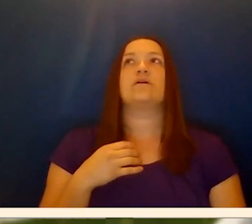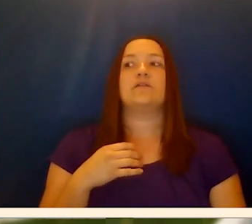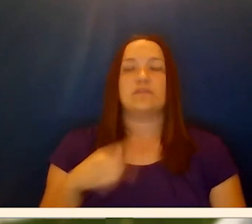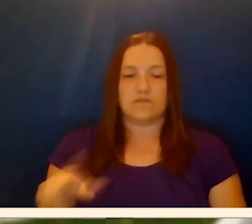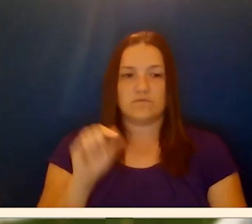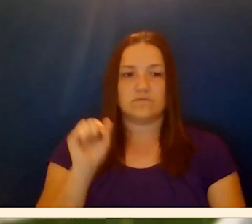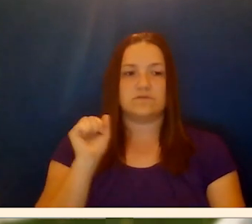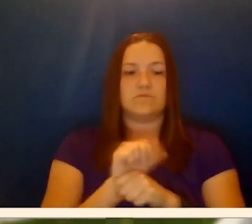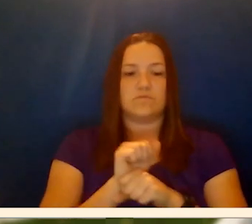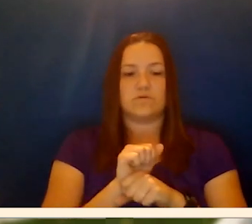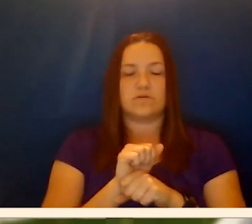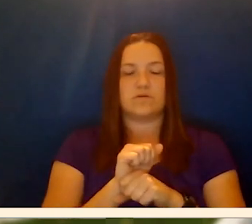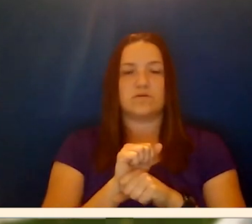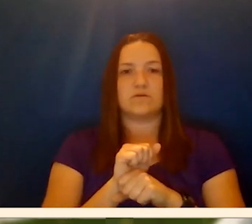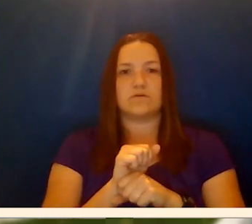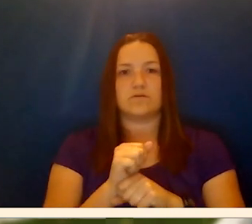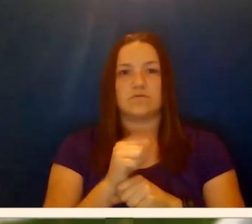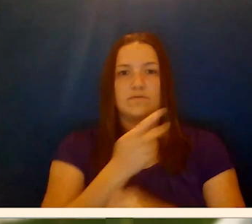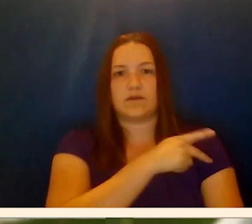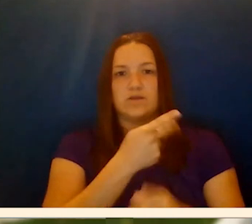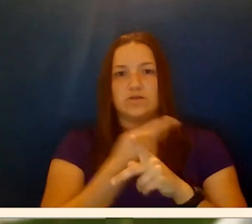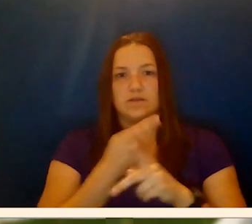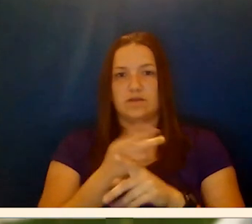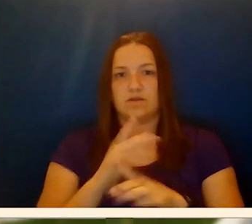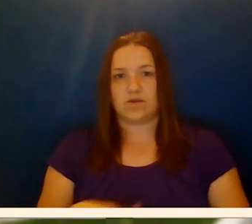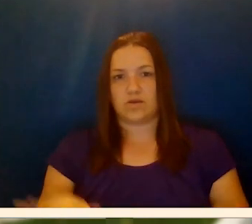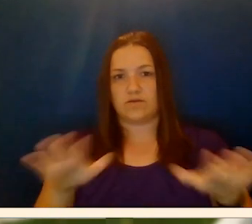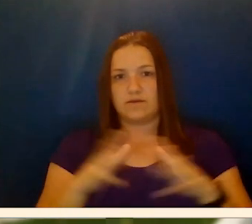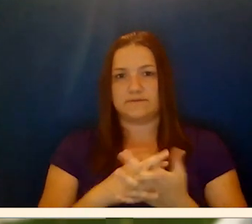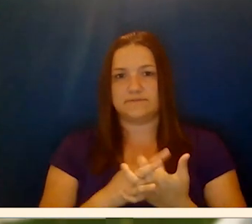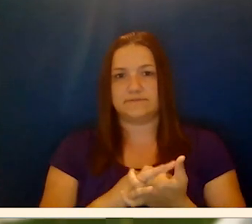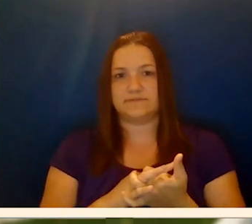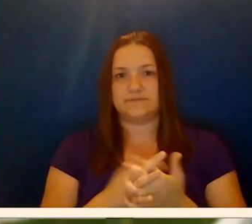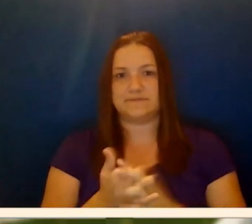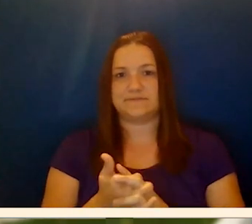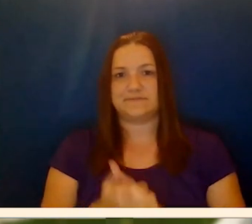care areas. Okay. Yeah, so now I'll get into this whole thing. So,